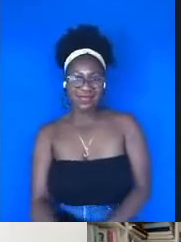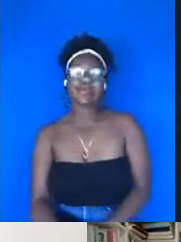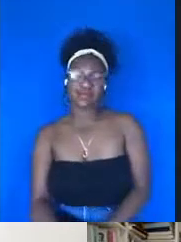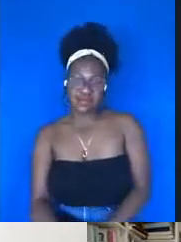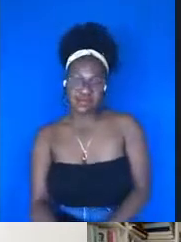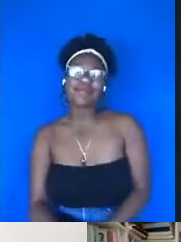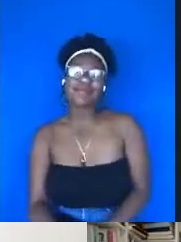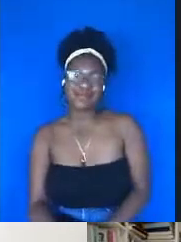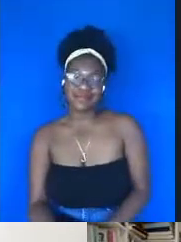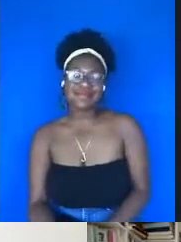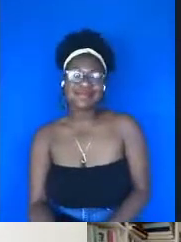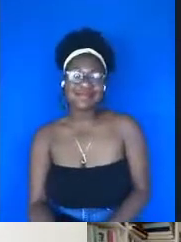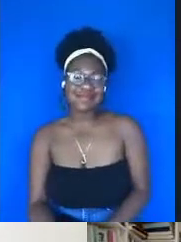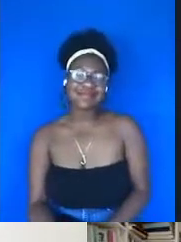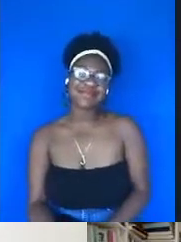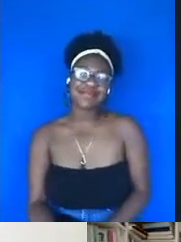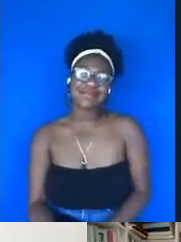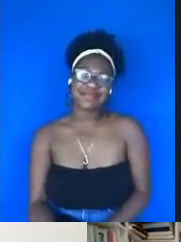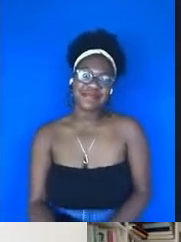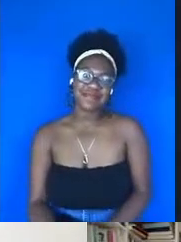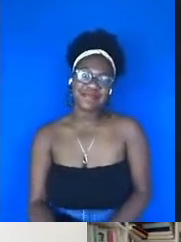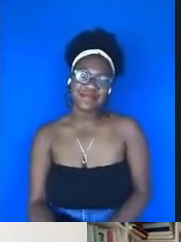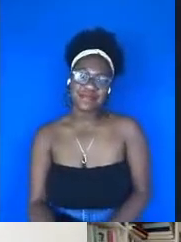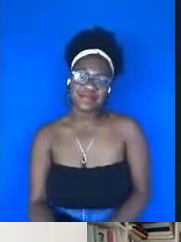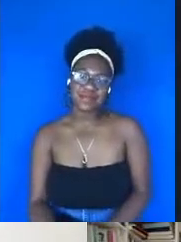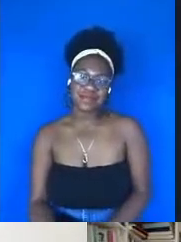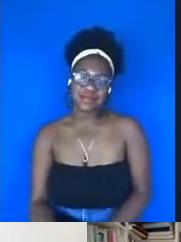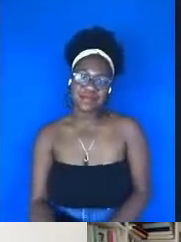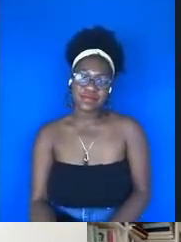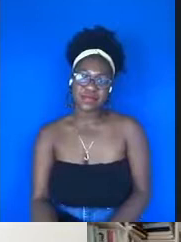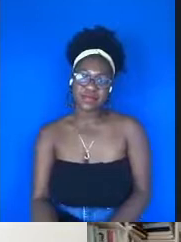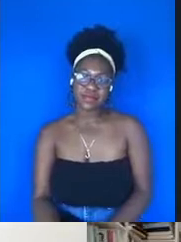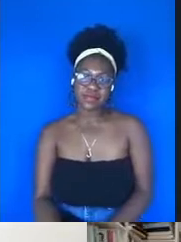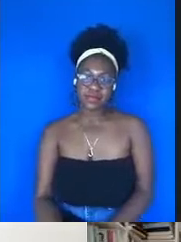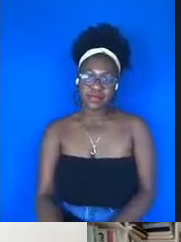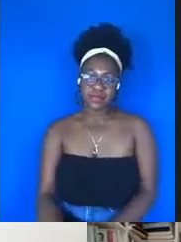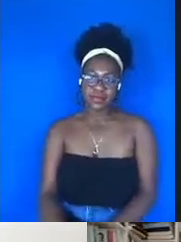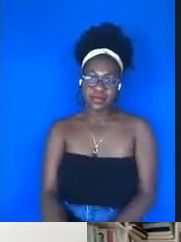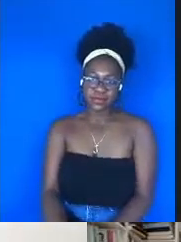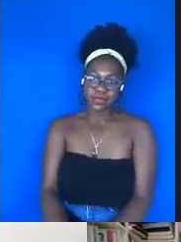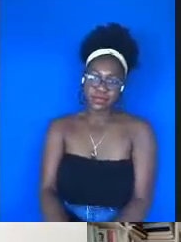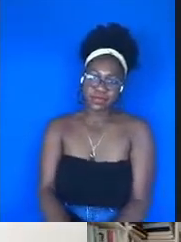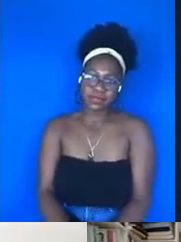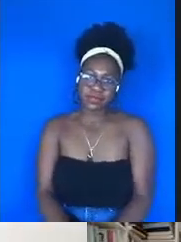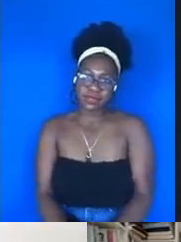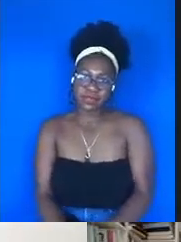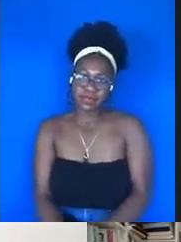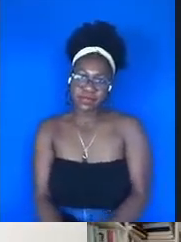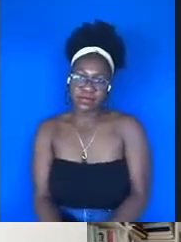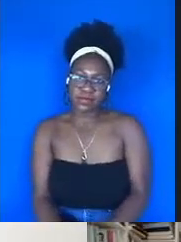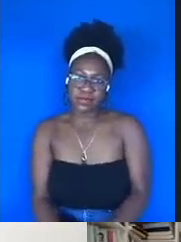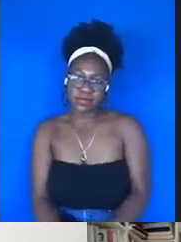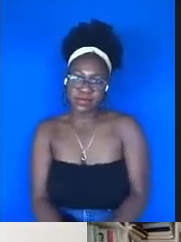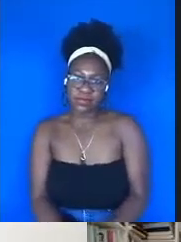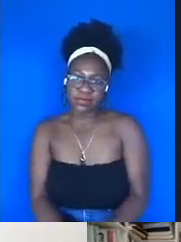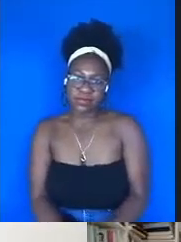and everyone being afraid of them. And I think people are afraid of a lot of things that are actually really beautiful, because they don't spend